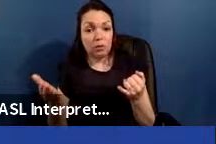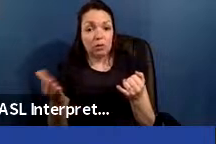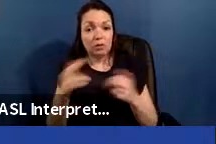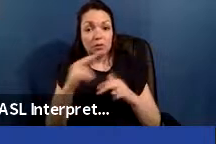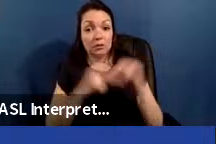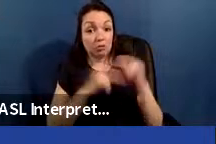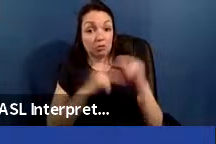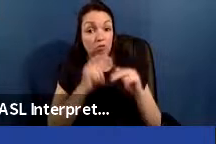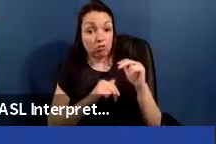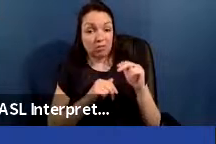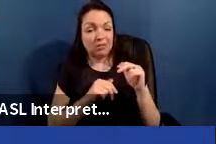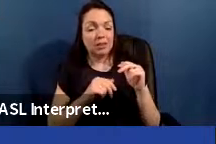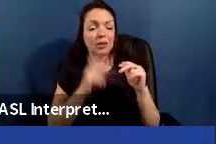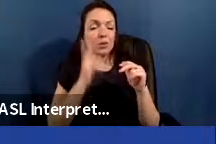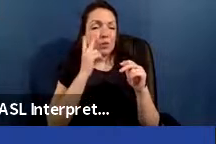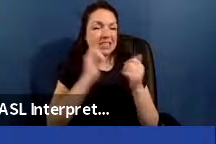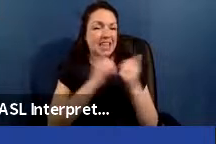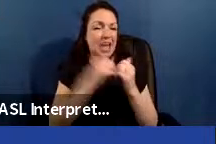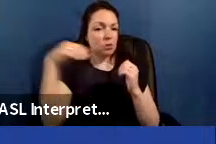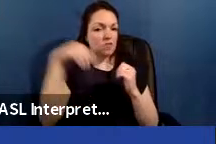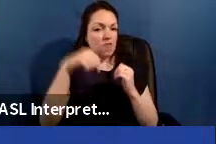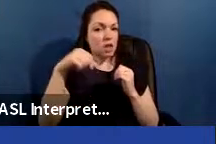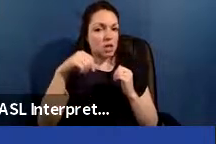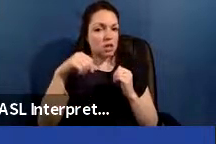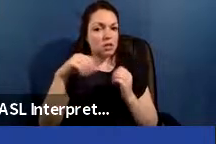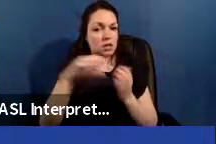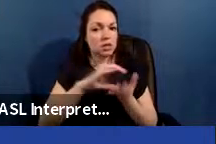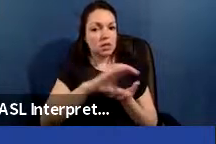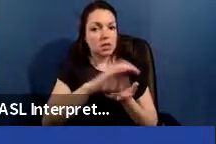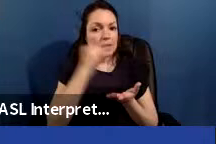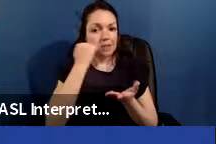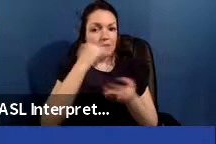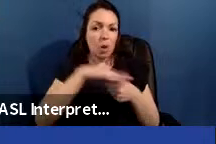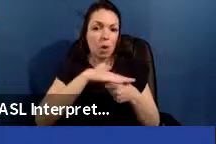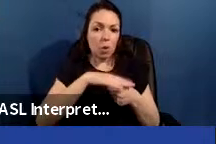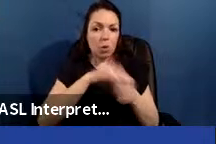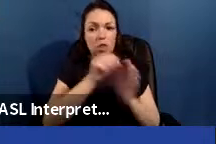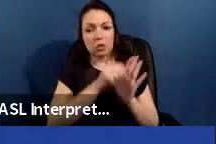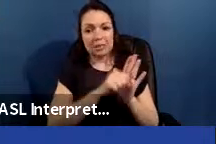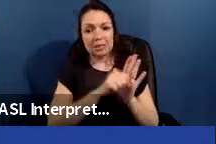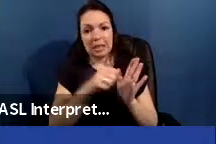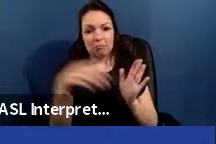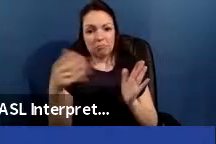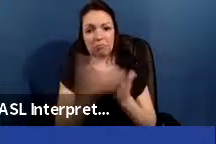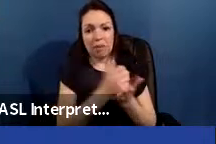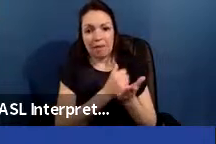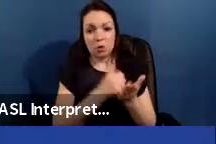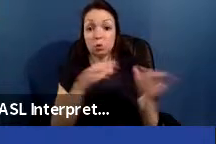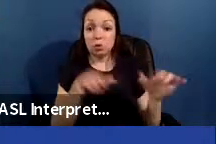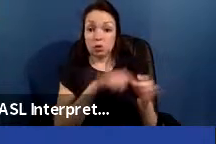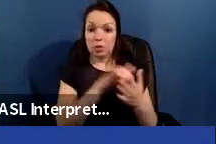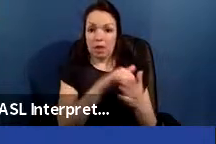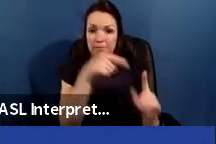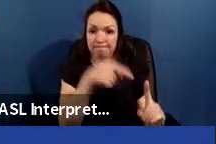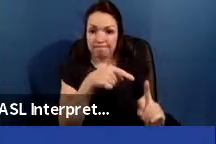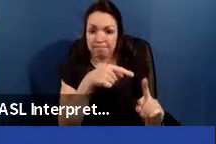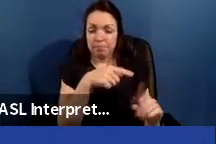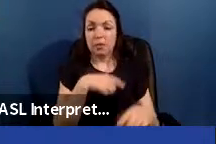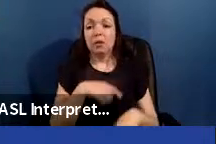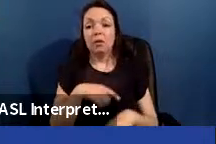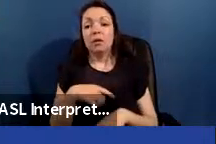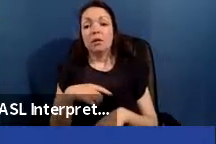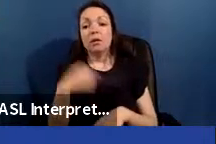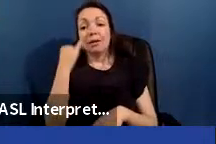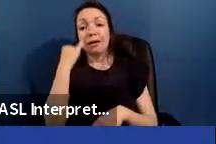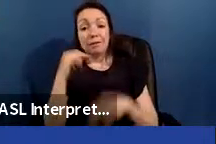then we need to look at how that's being funded. If there's local or state revenues to do that. There's a facility